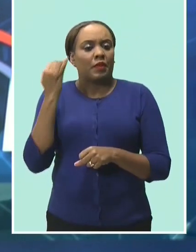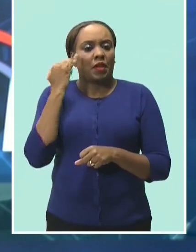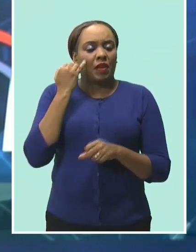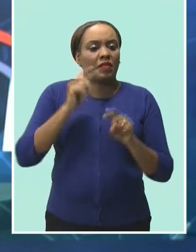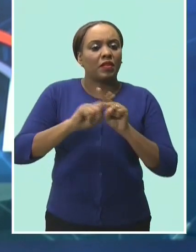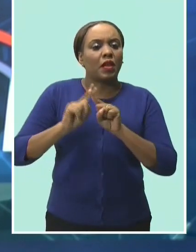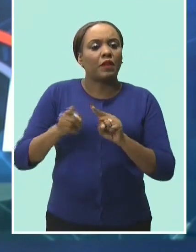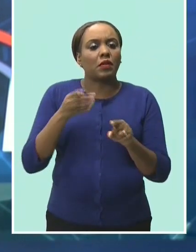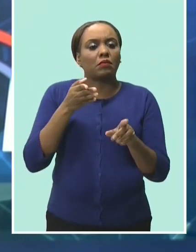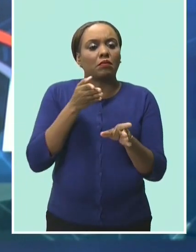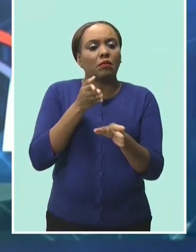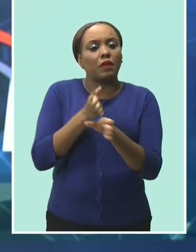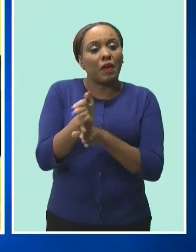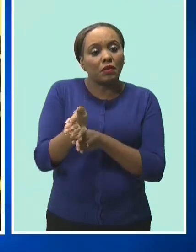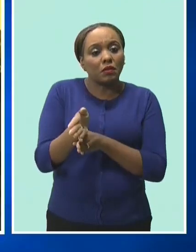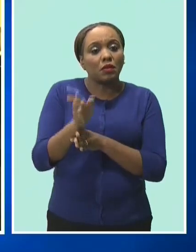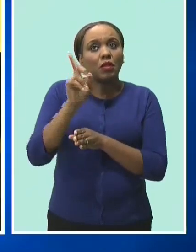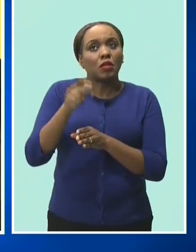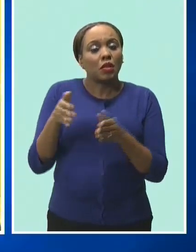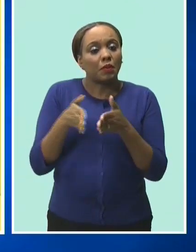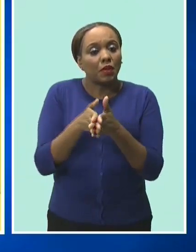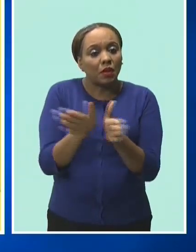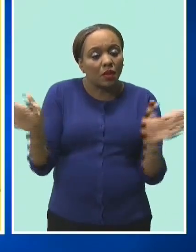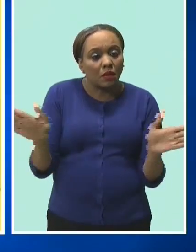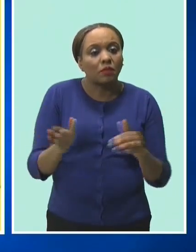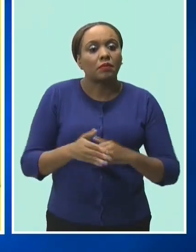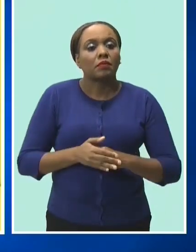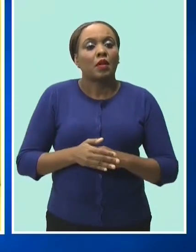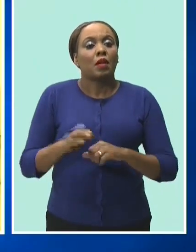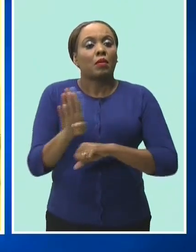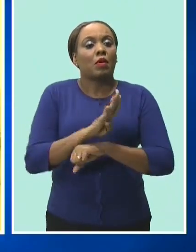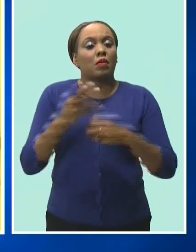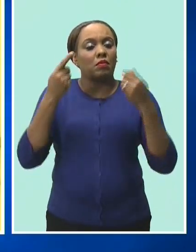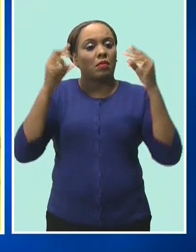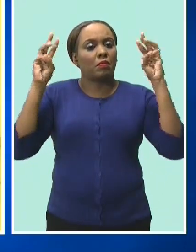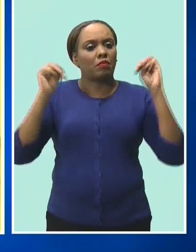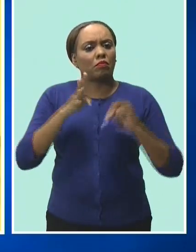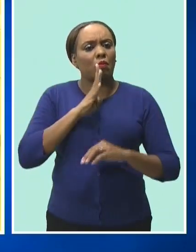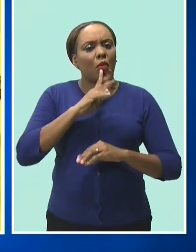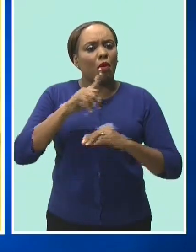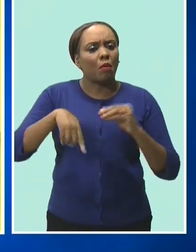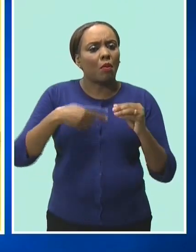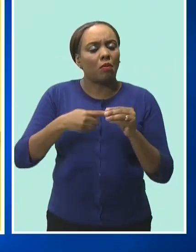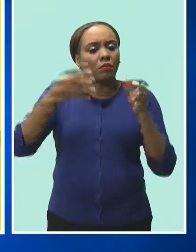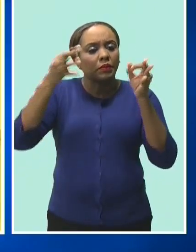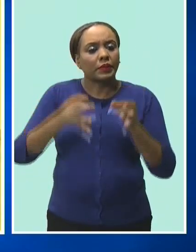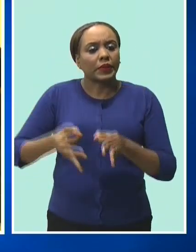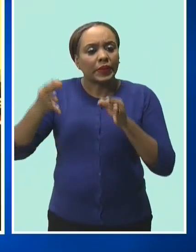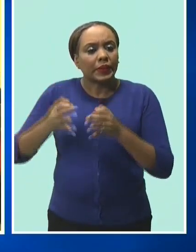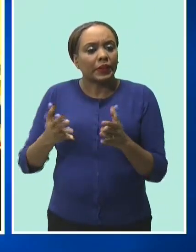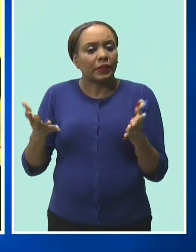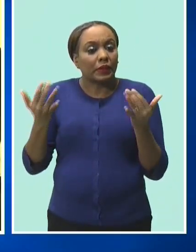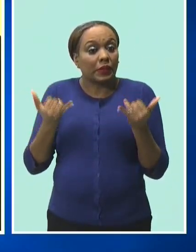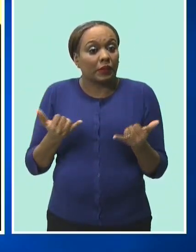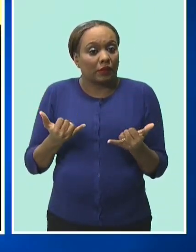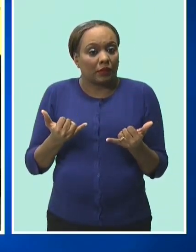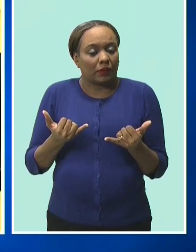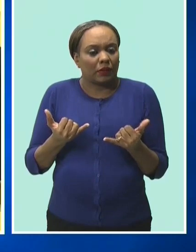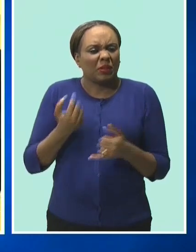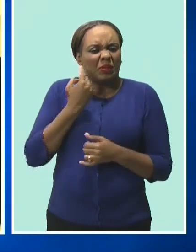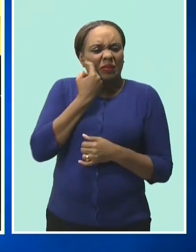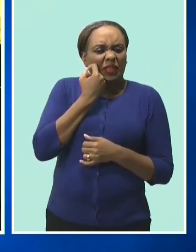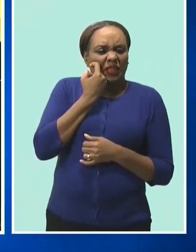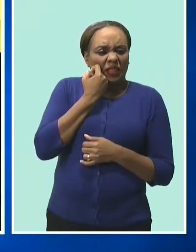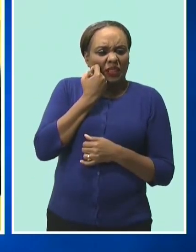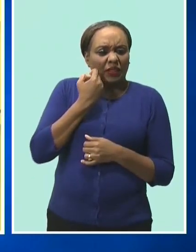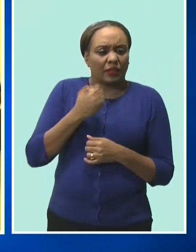of CARICOM, Barbados Prime Minister Mia Motley, spoke about these decisions and more at a media conference moments ago at the